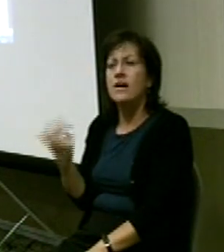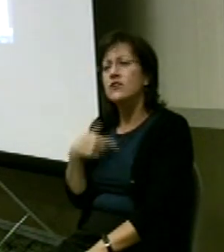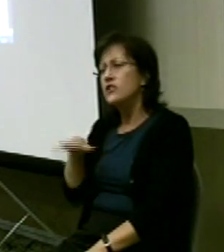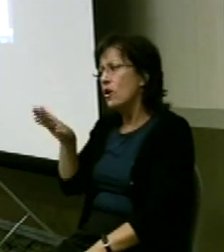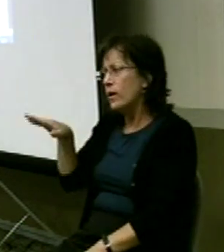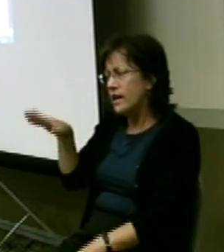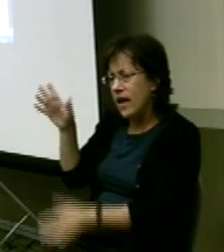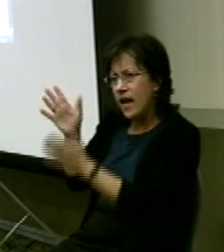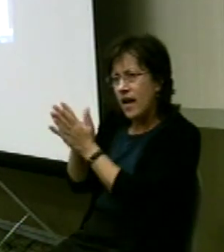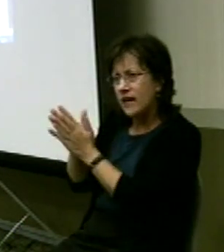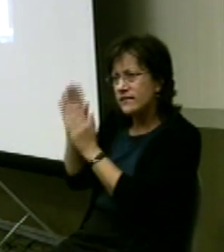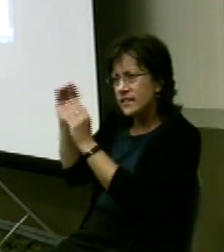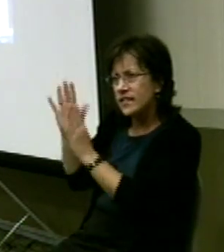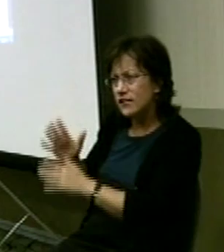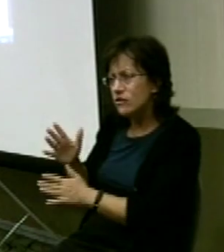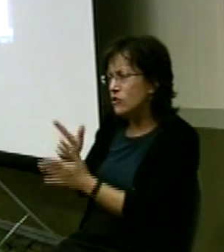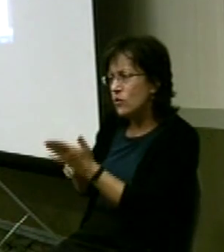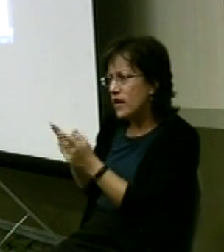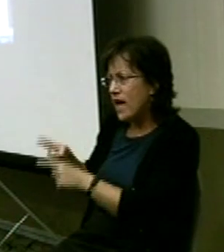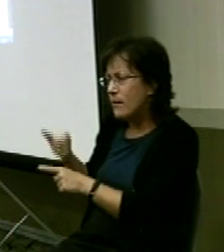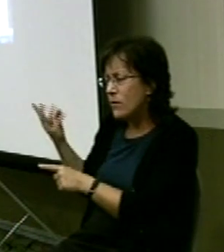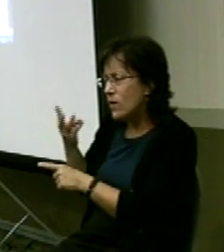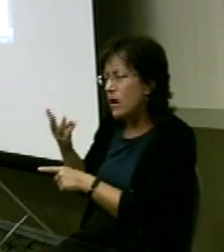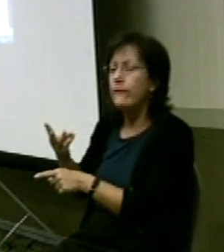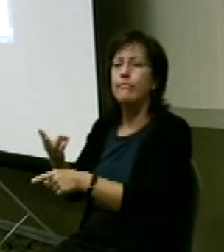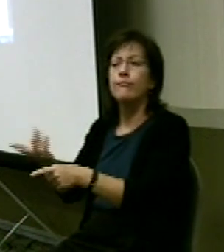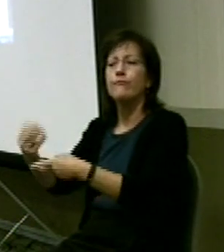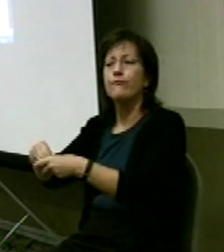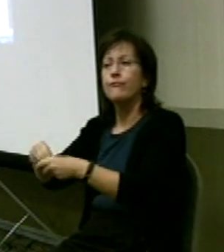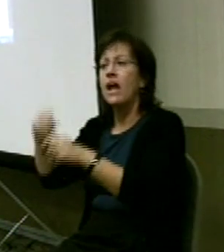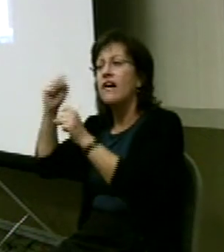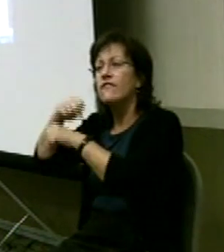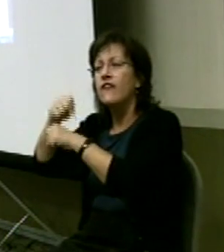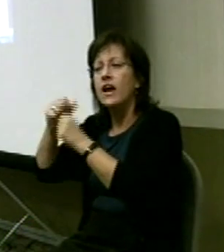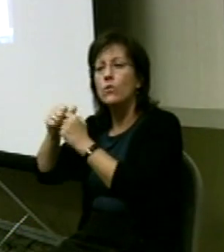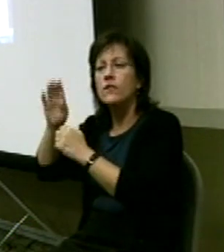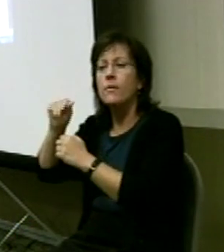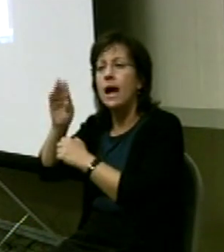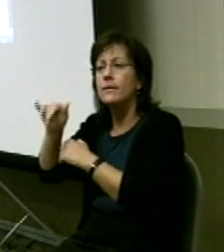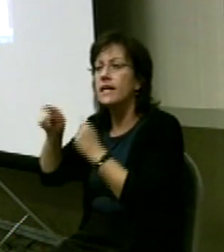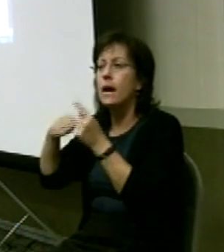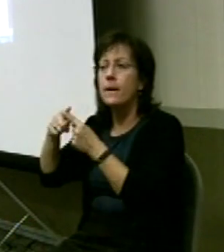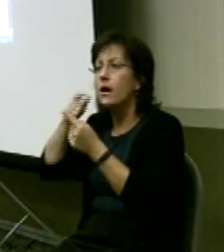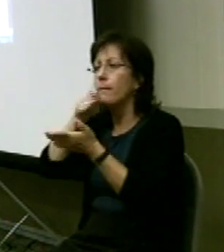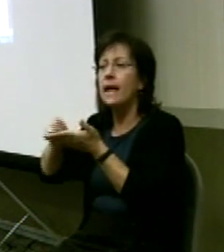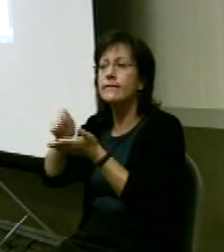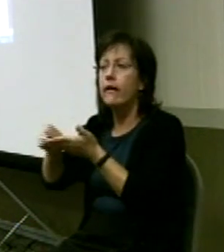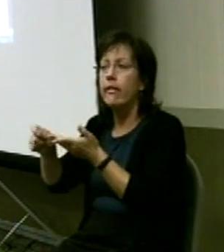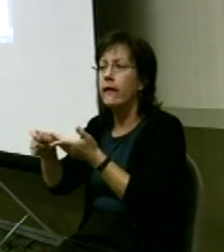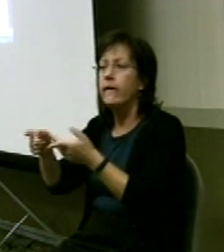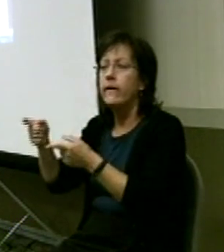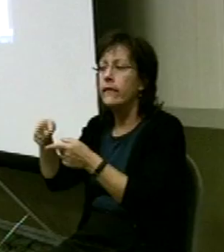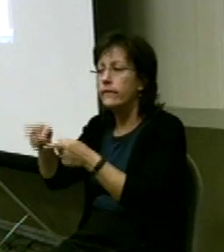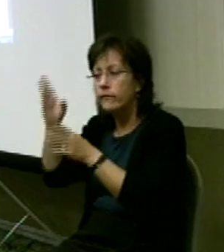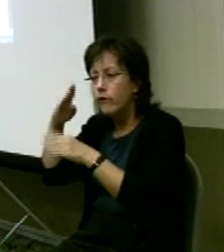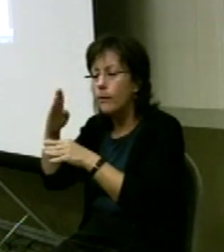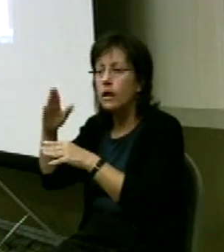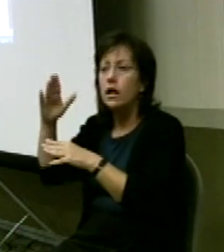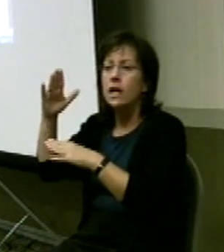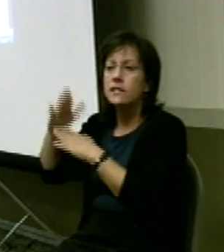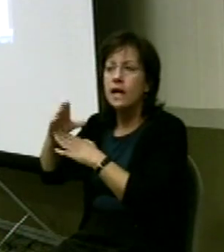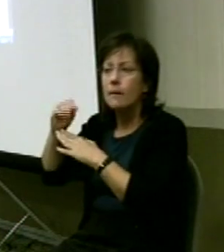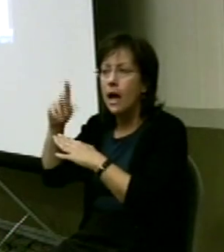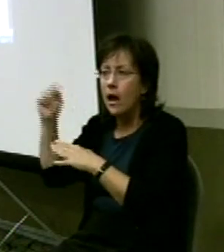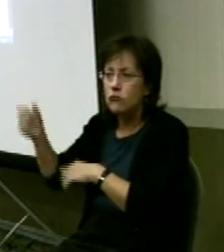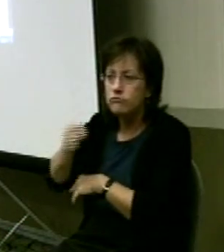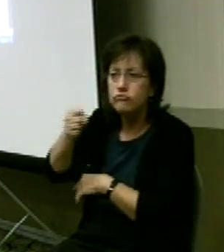the teacher what happened on Wednesday. He got in a fight with Bobby, you know, over a pencil, and he got in trouble. He was timed out,